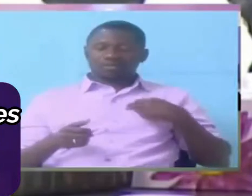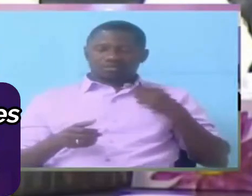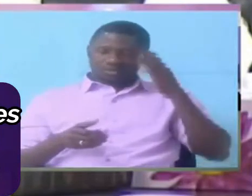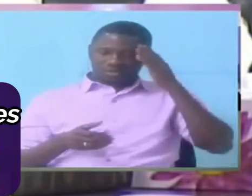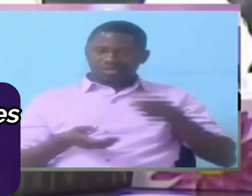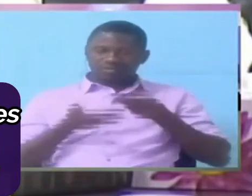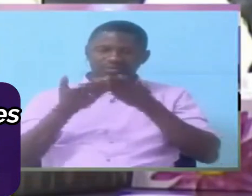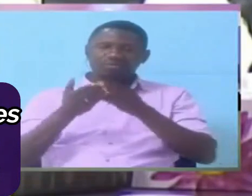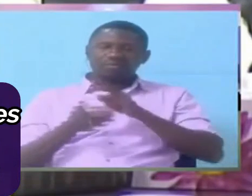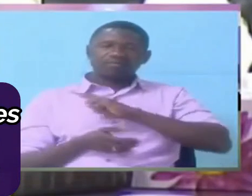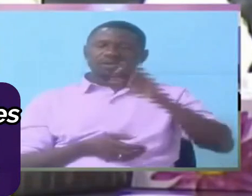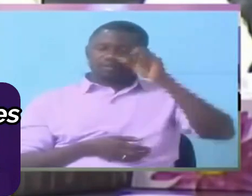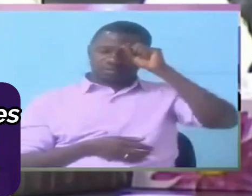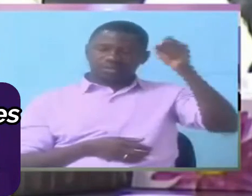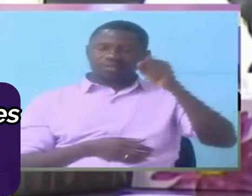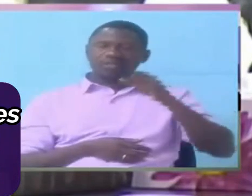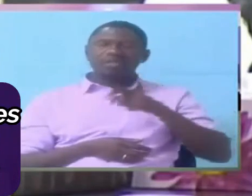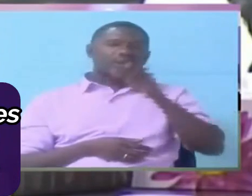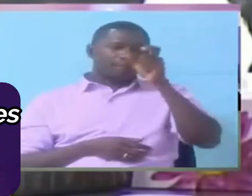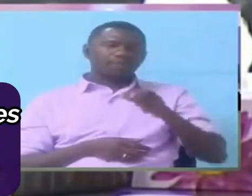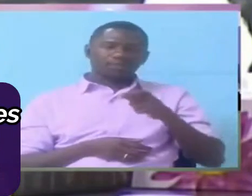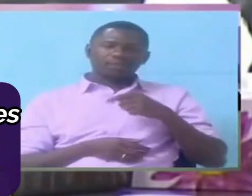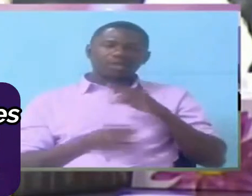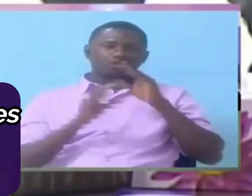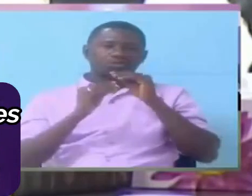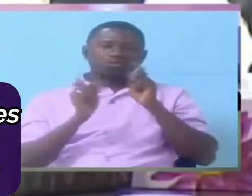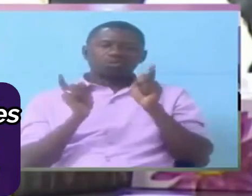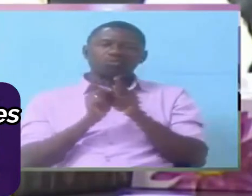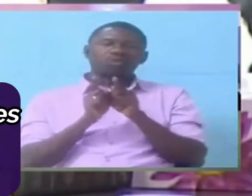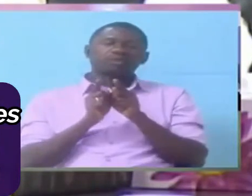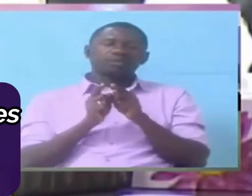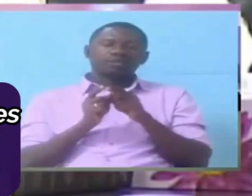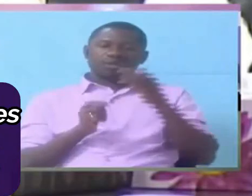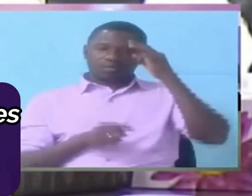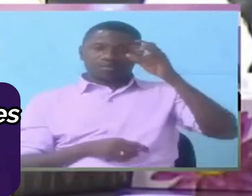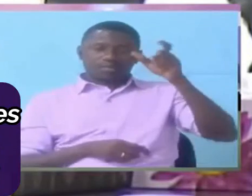kadiam. That is the person I spoke. Minister beje nungule kadiam. There is